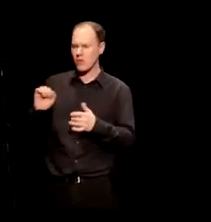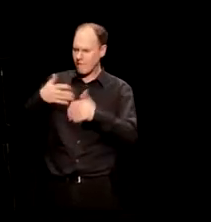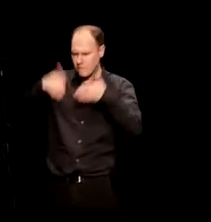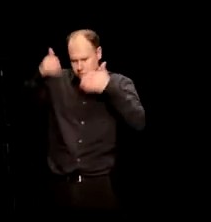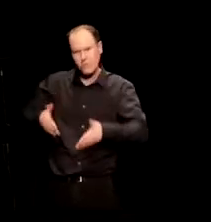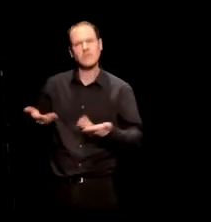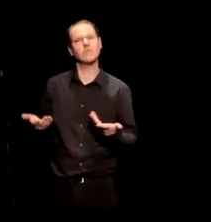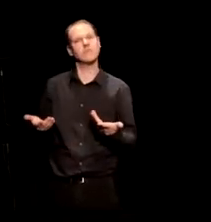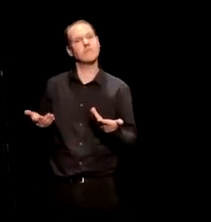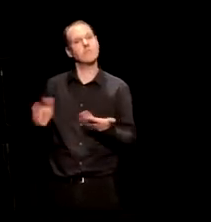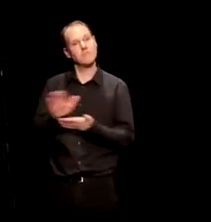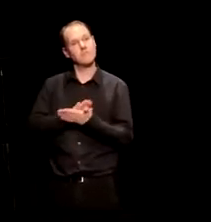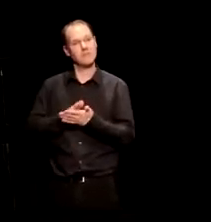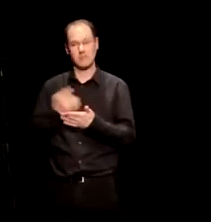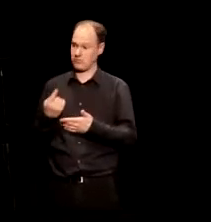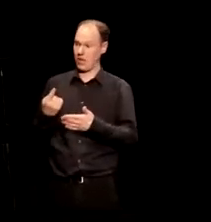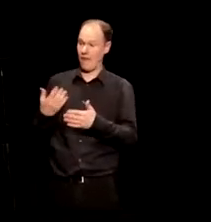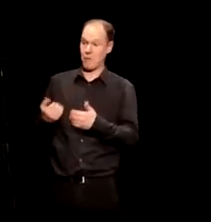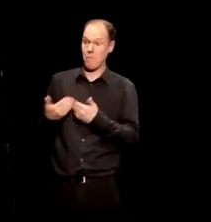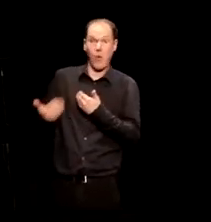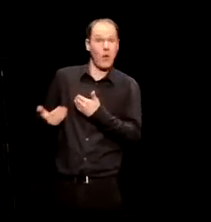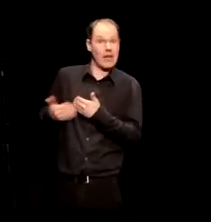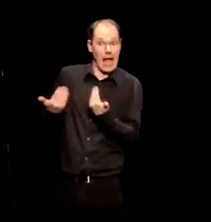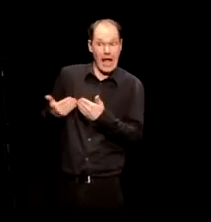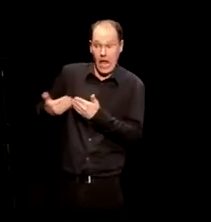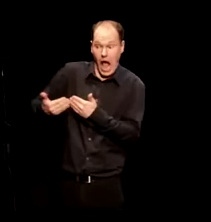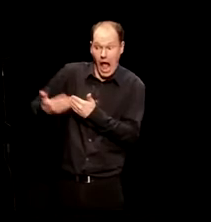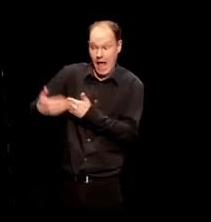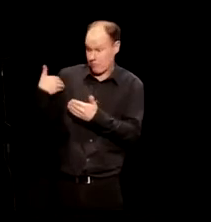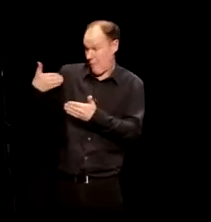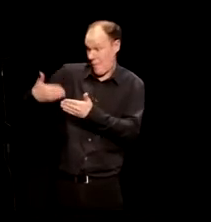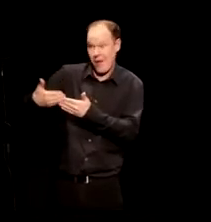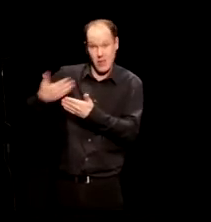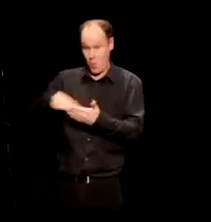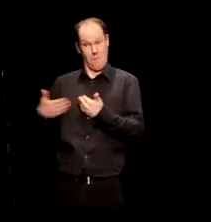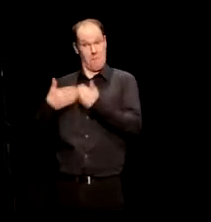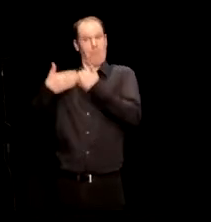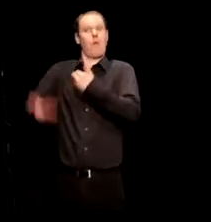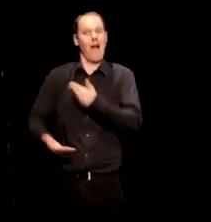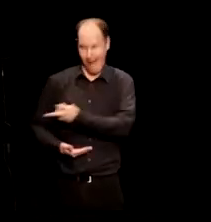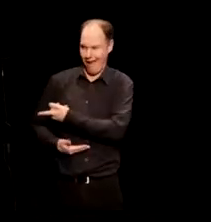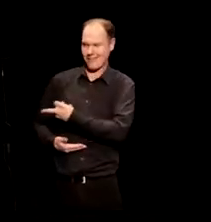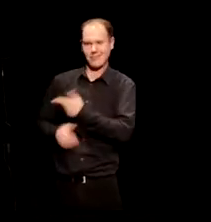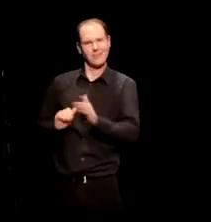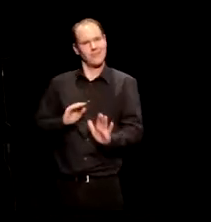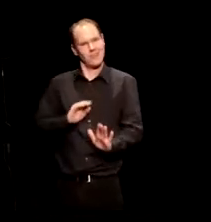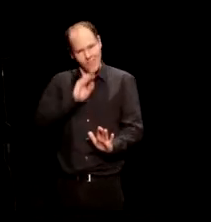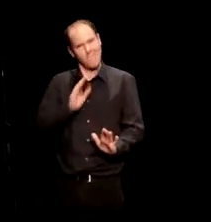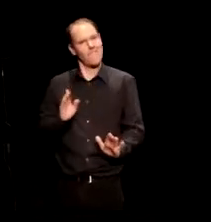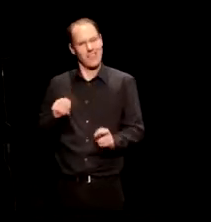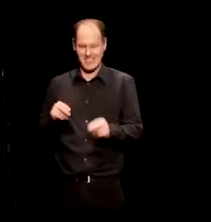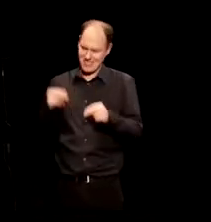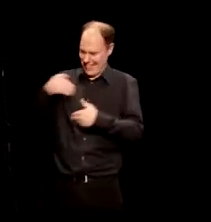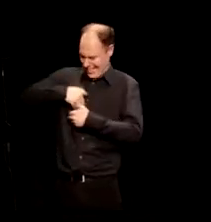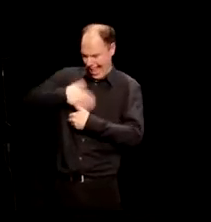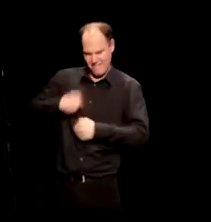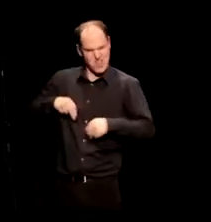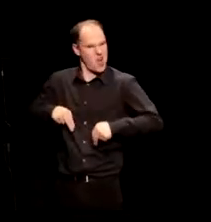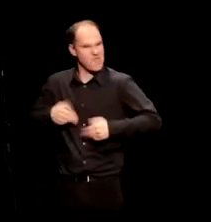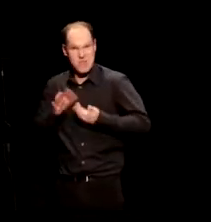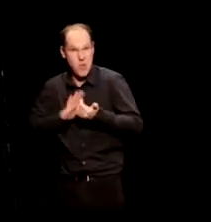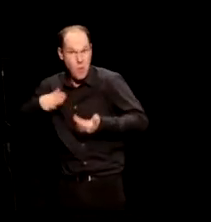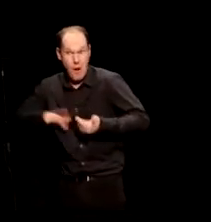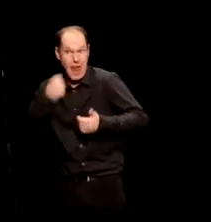focus. The more days a dog has, the more days a dog wants. And you just naturally got enough dog in you to want every